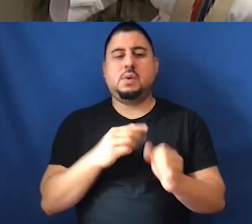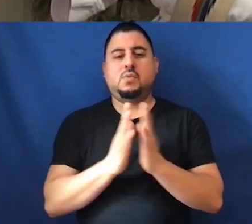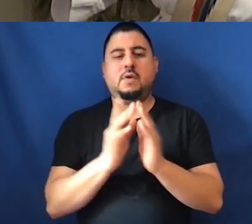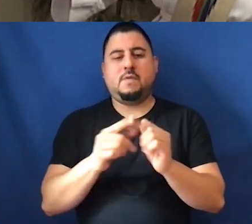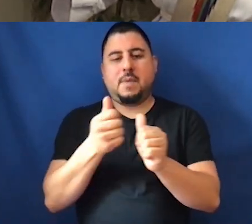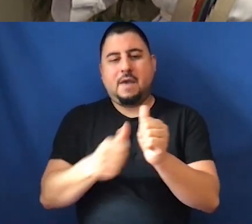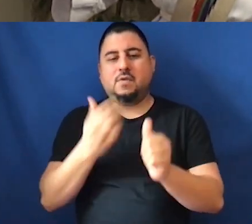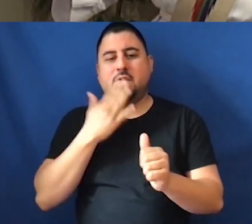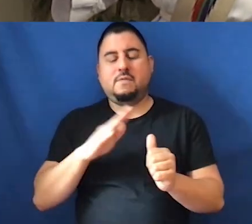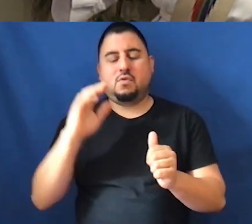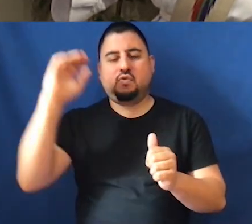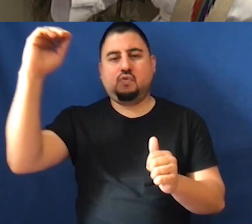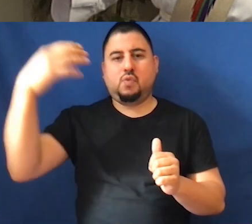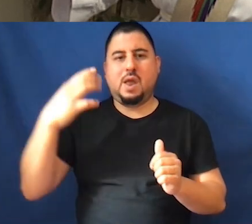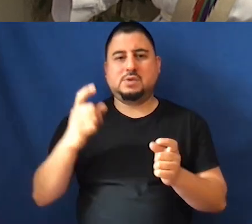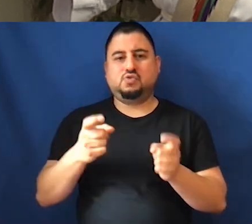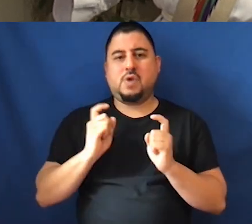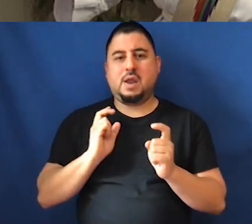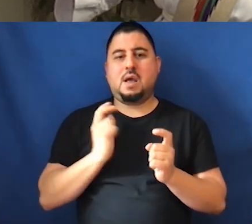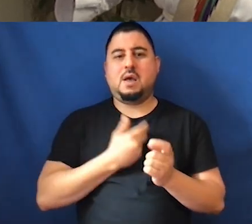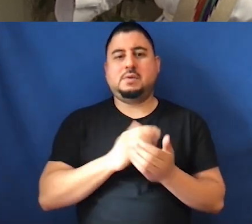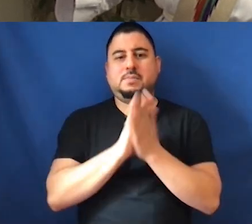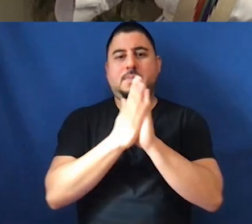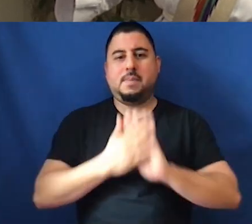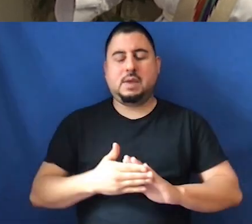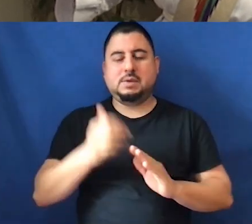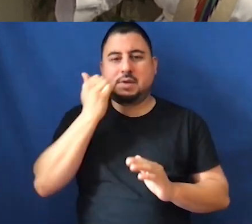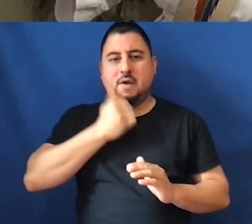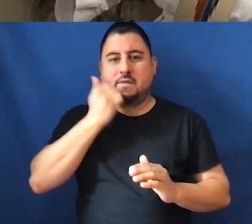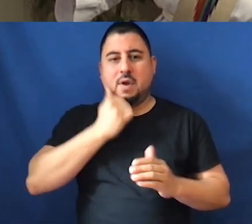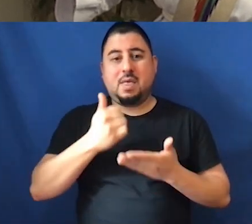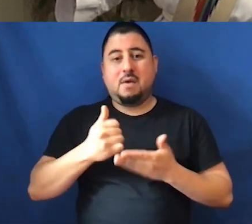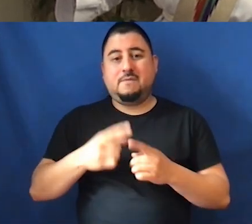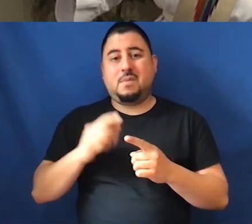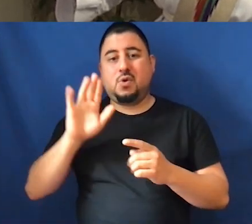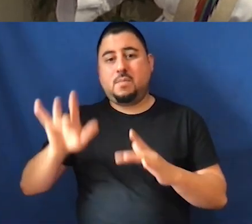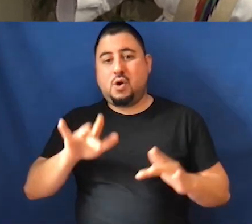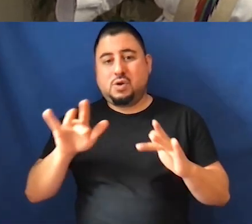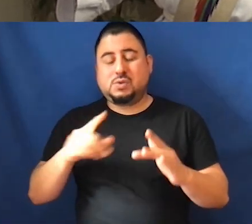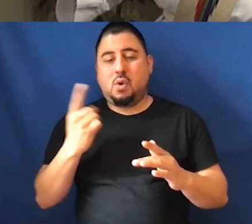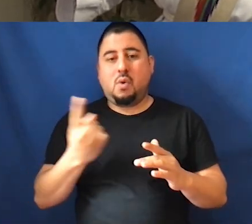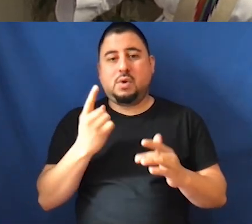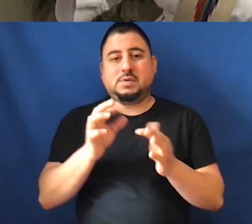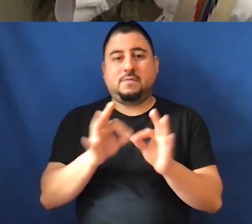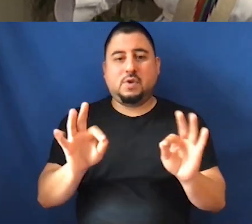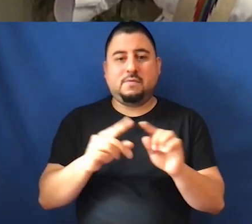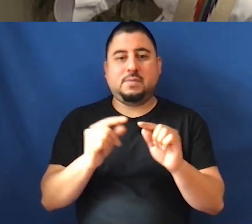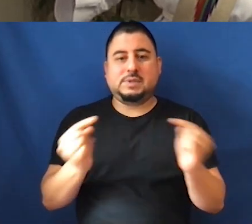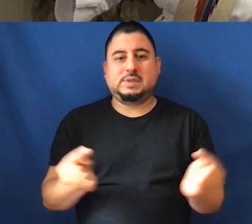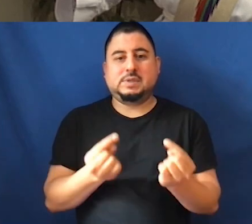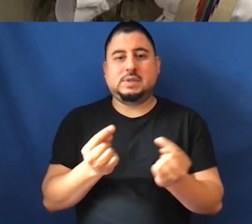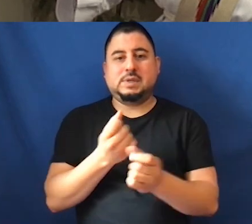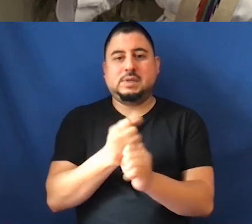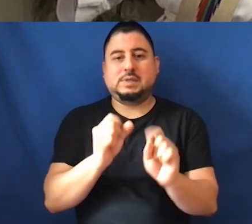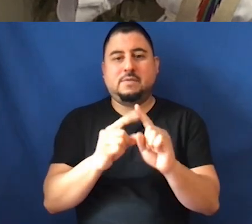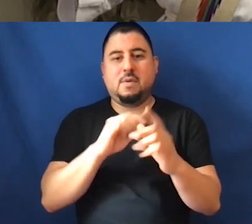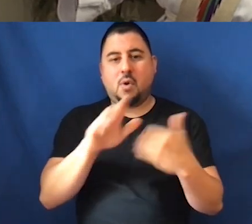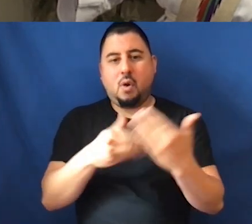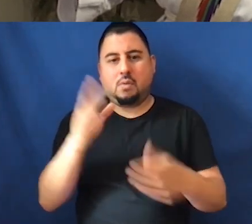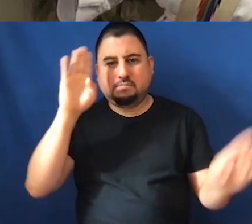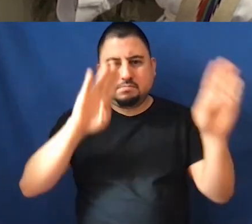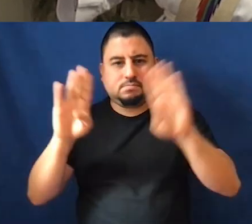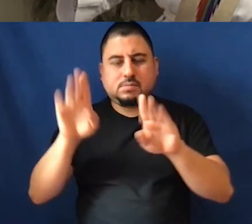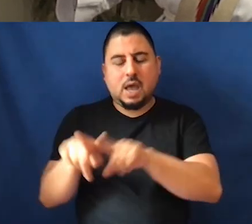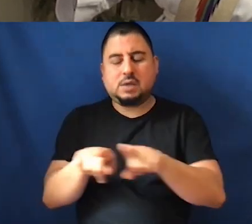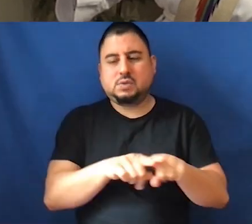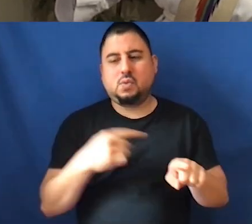every evil. Graciously grant peace in our days, that, by the help of your mercy, we may be always free from sin and safe from all